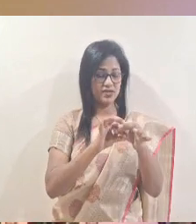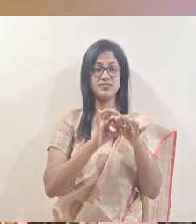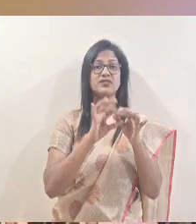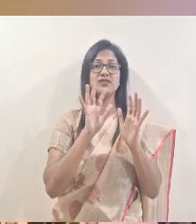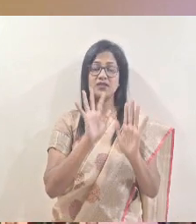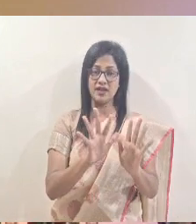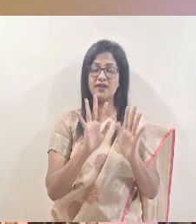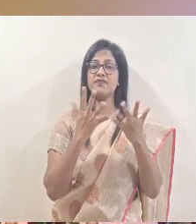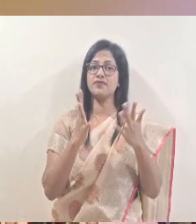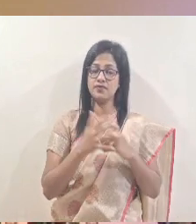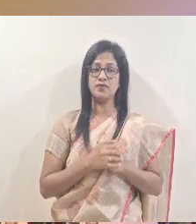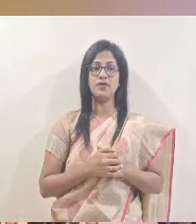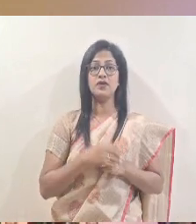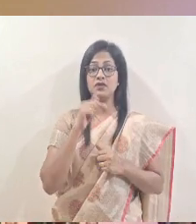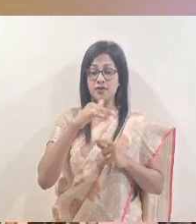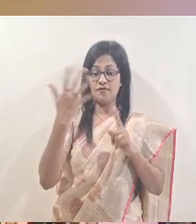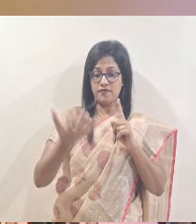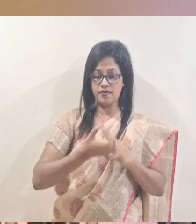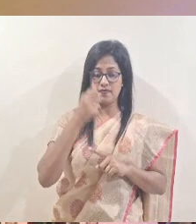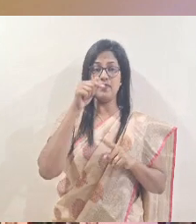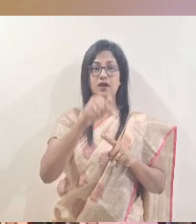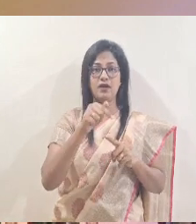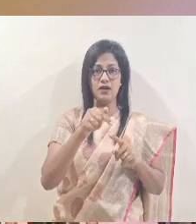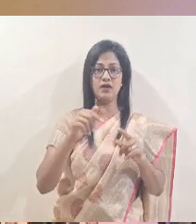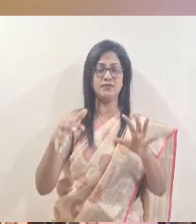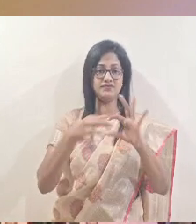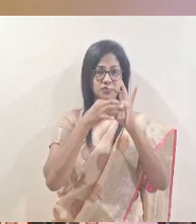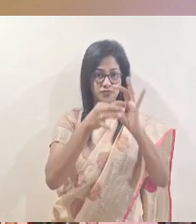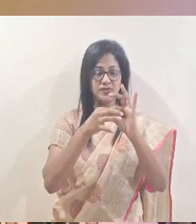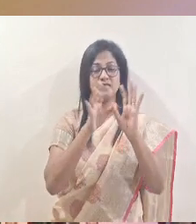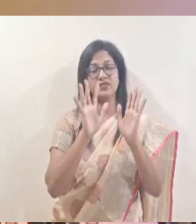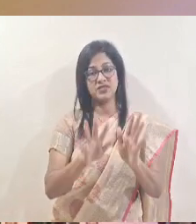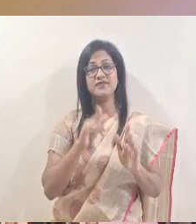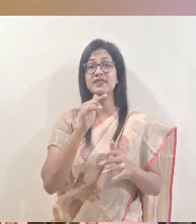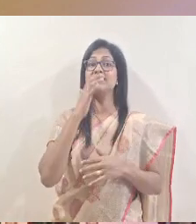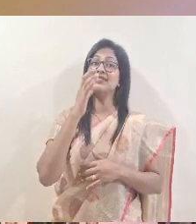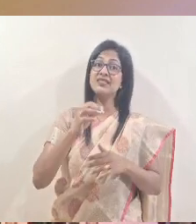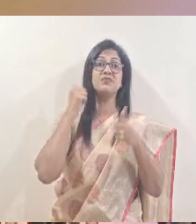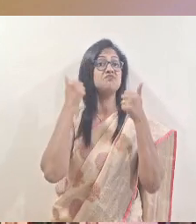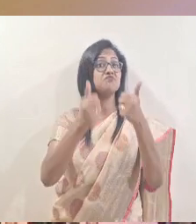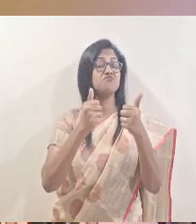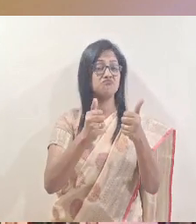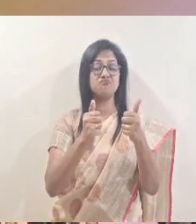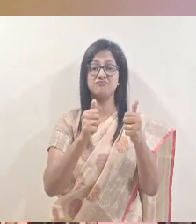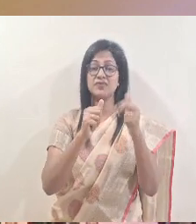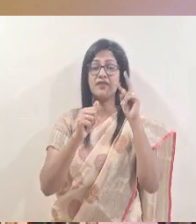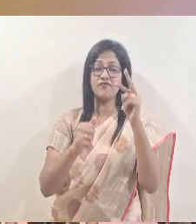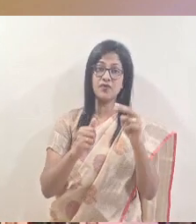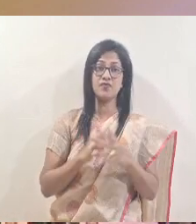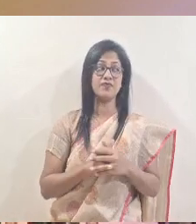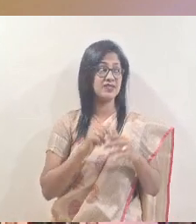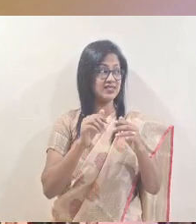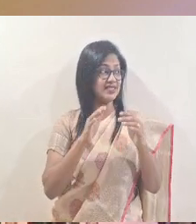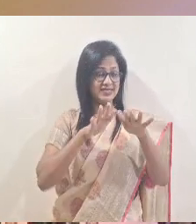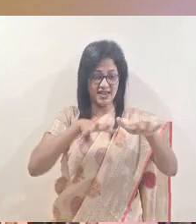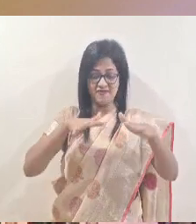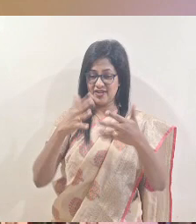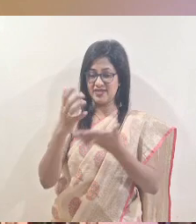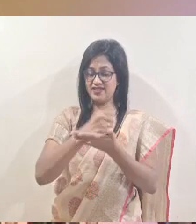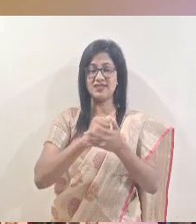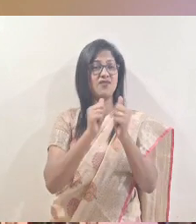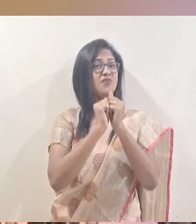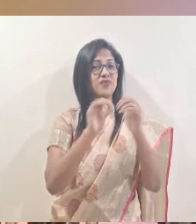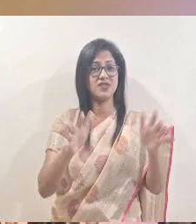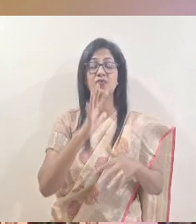correlation between them, and we found out that a correlation exists, and that's actually a really good aspect, because without using the traffic